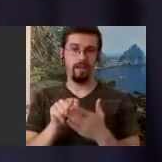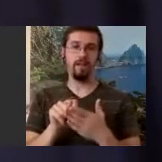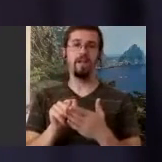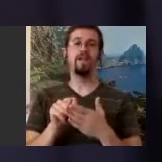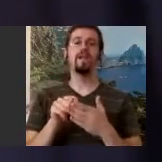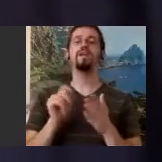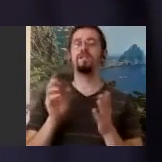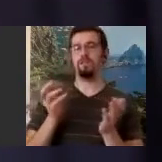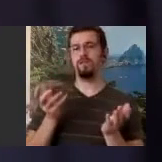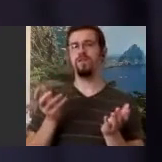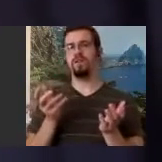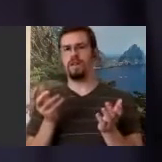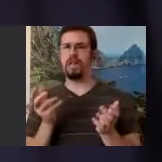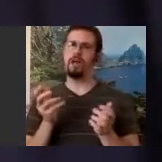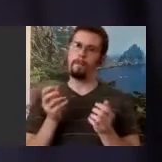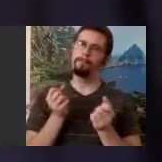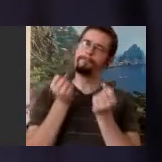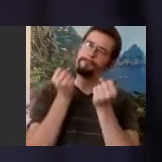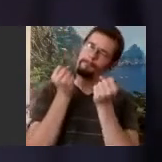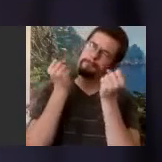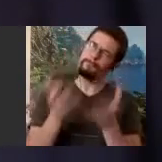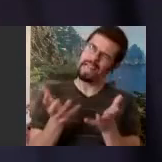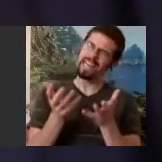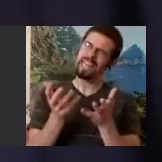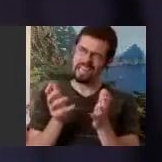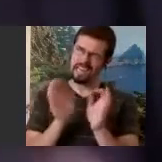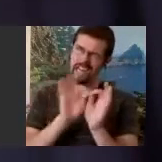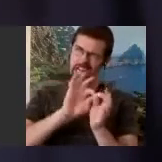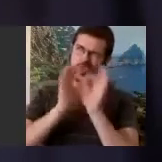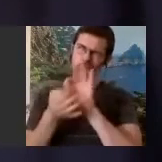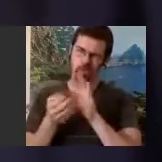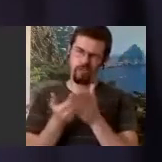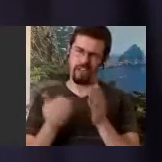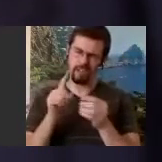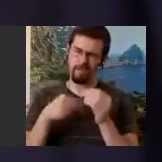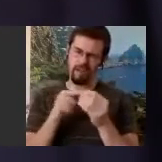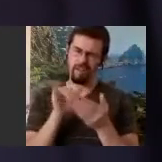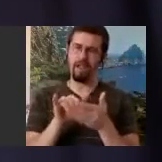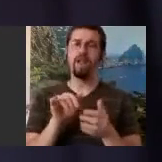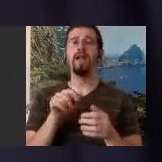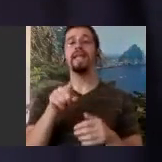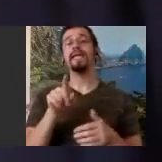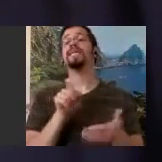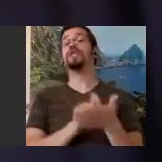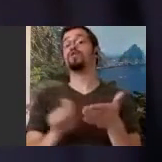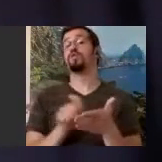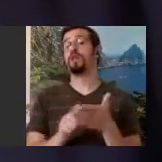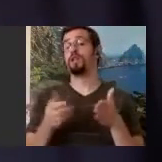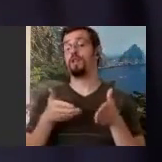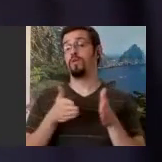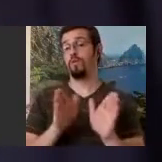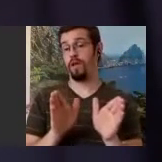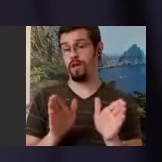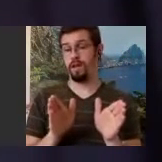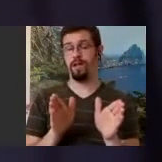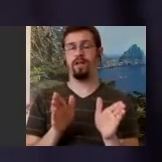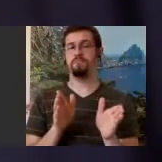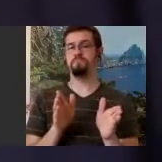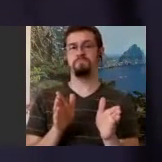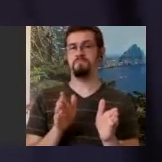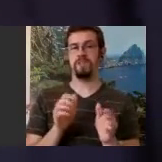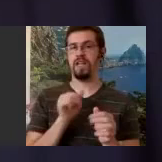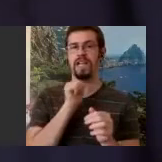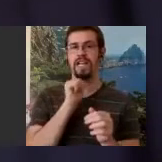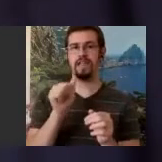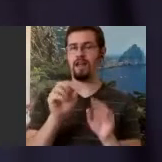many atypical things about it. The most important of which is that it is written in a way that it would not be obvious to